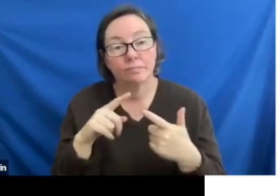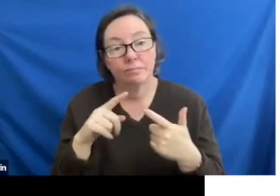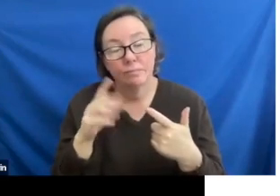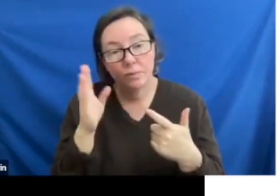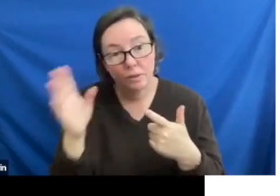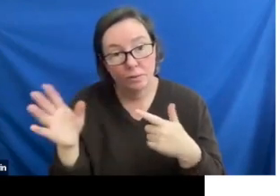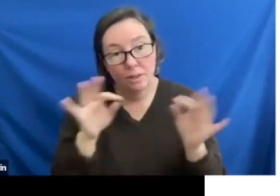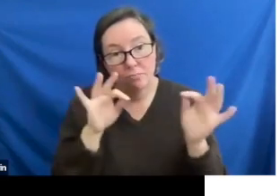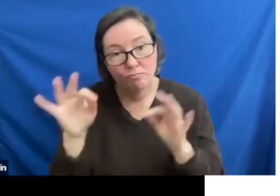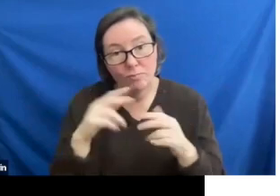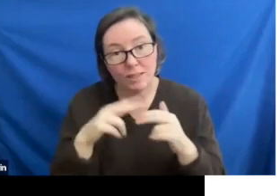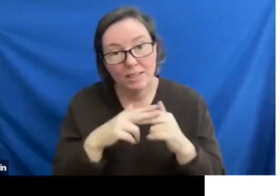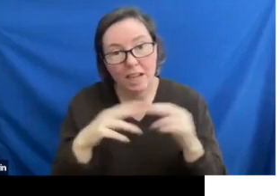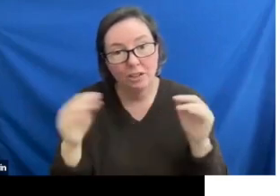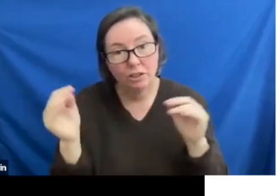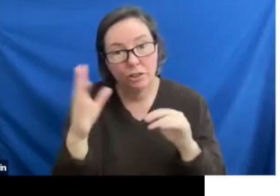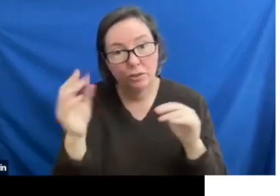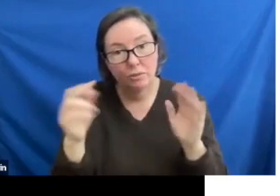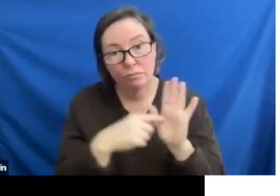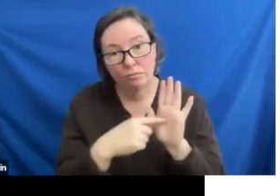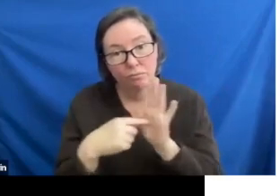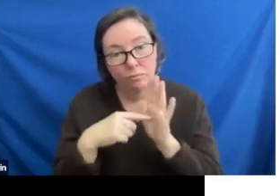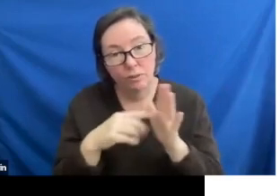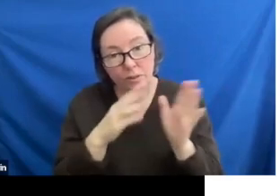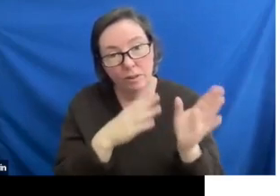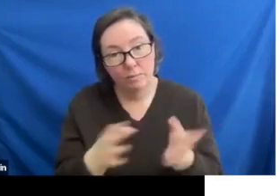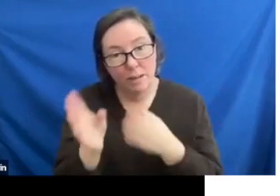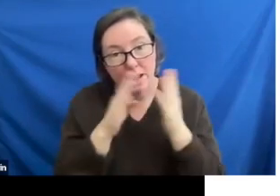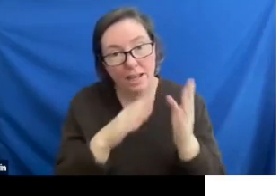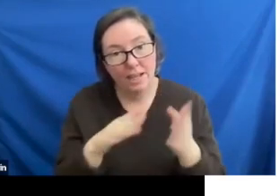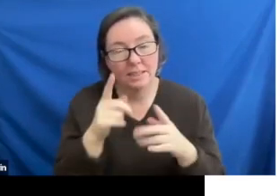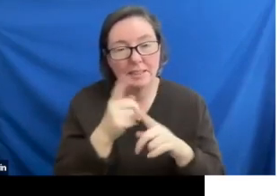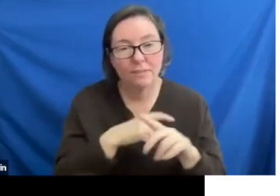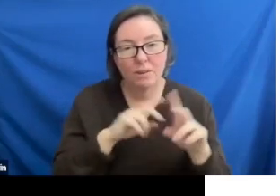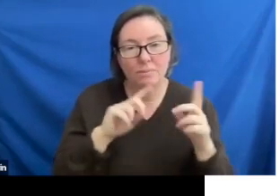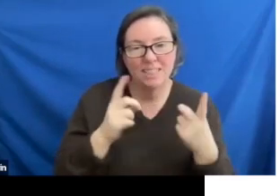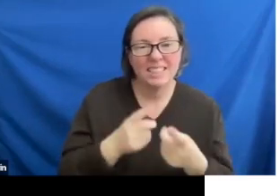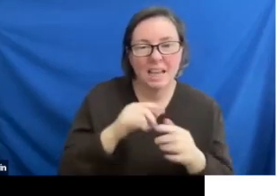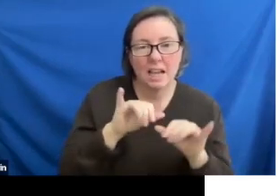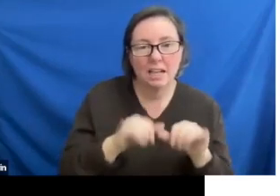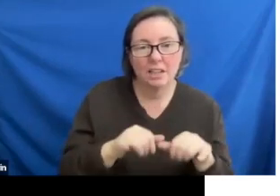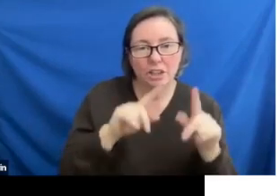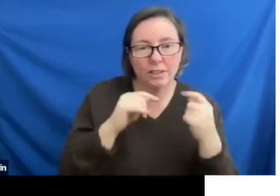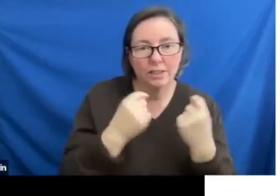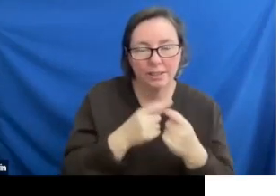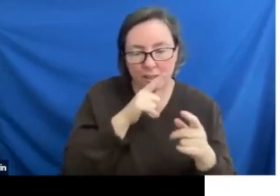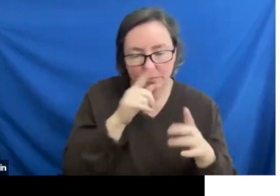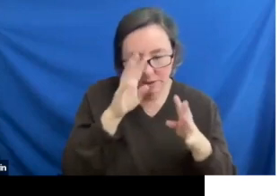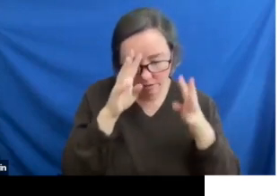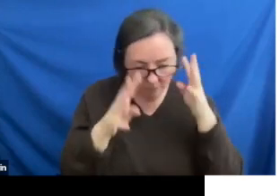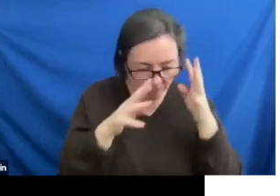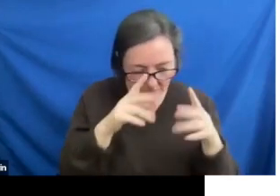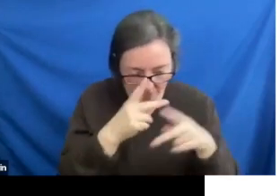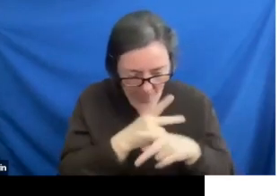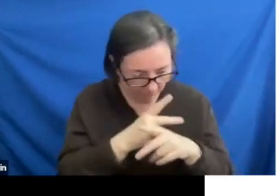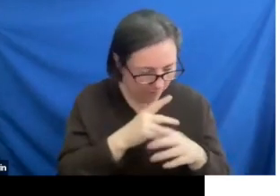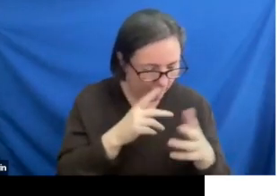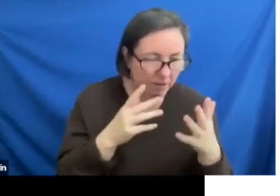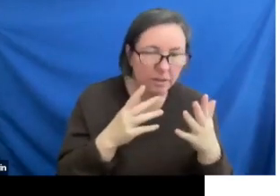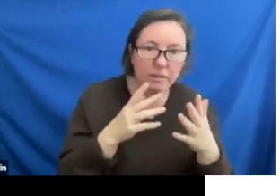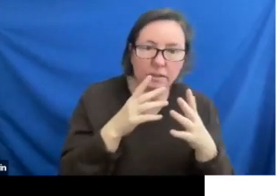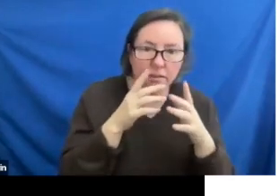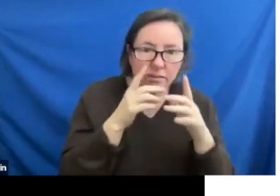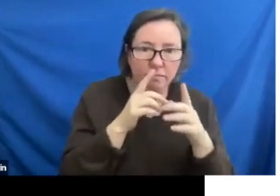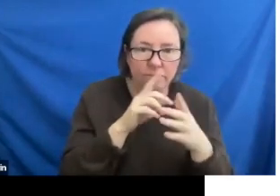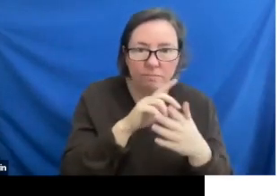a slideshow presentation. Our design and engineering team has been really hard at work with a number of folks in